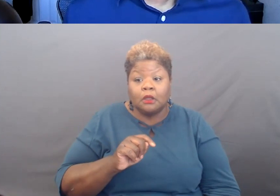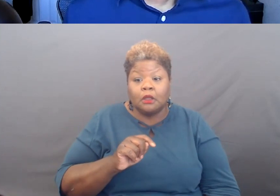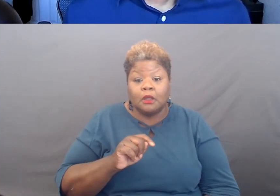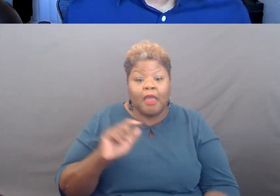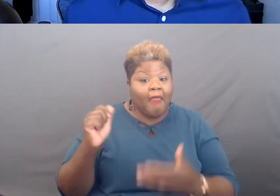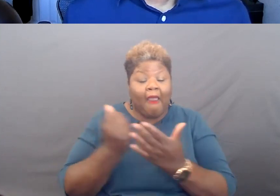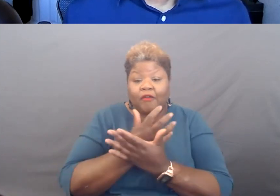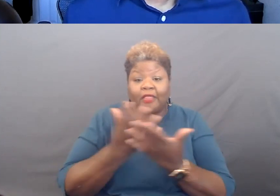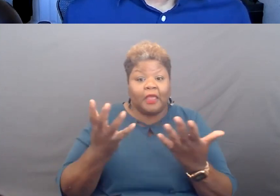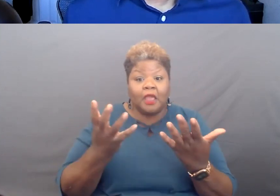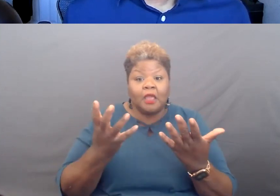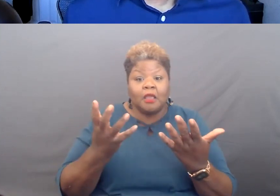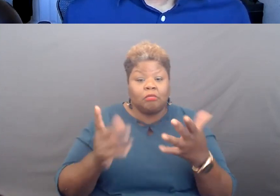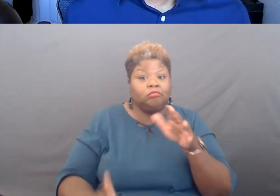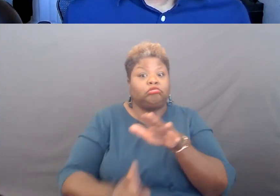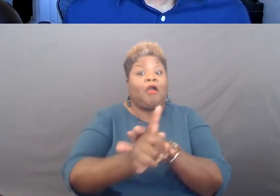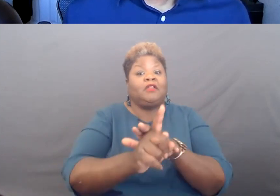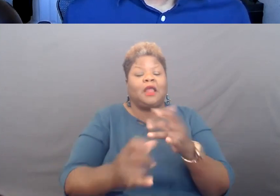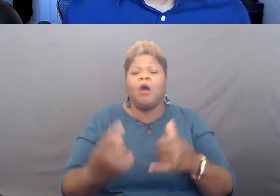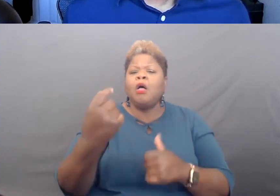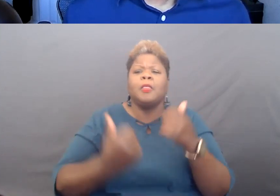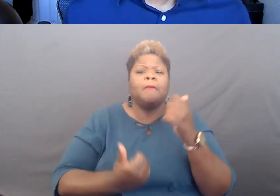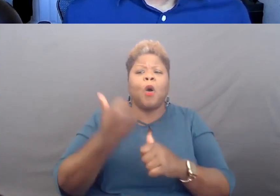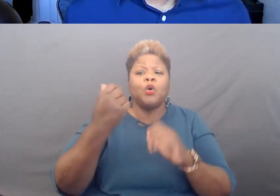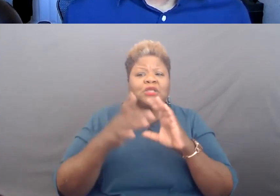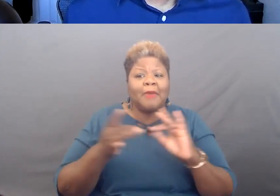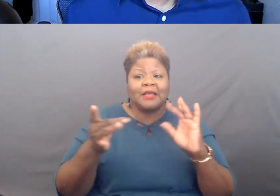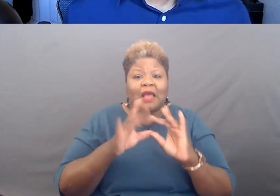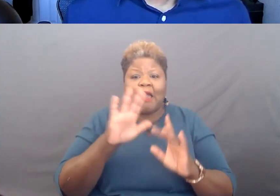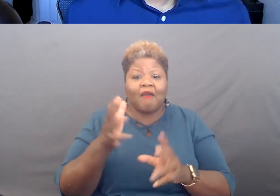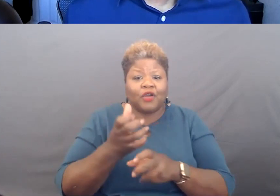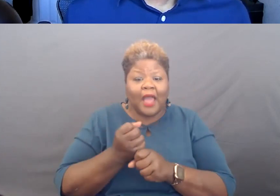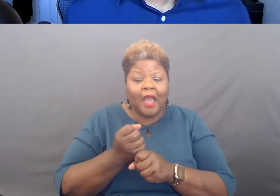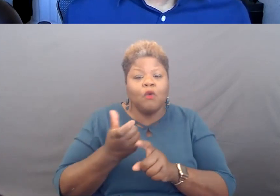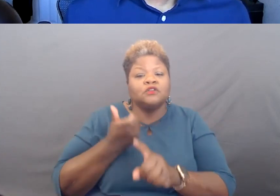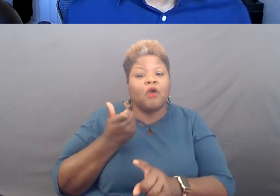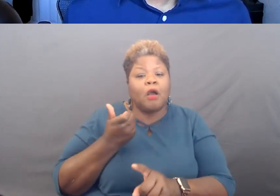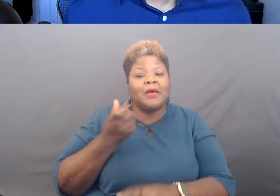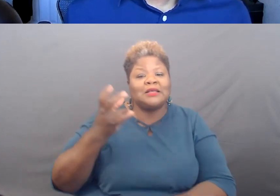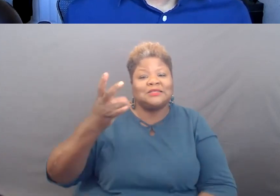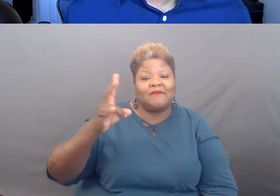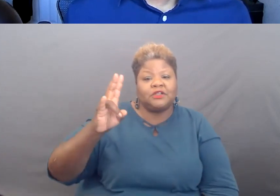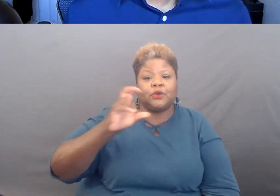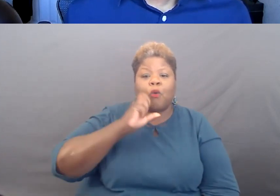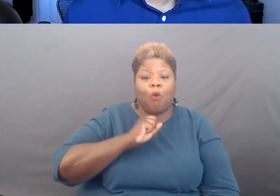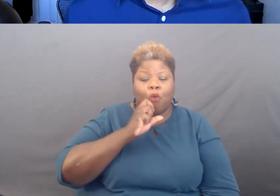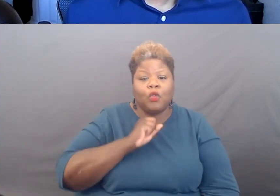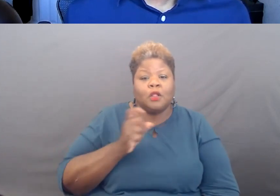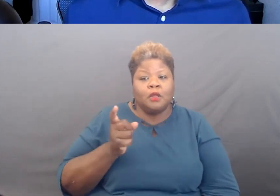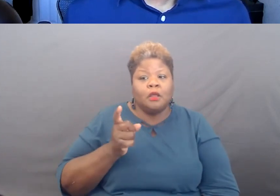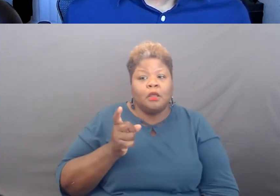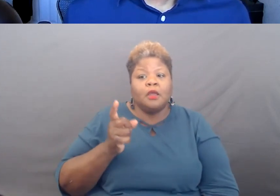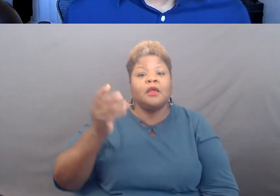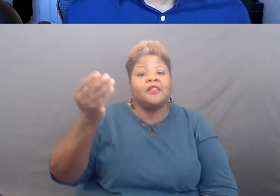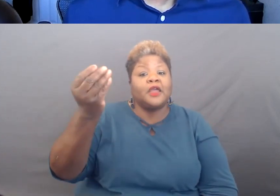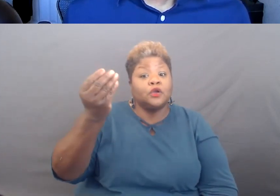a sudden prevalent. I think one of the most devastating messages I ever got was from a 17-year-old who